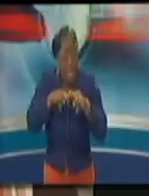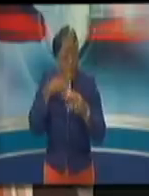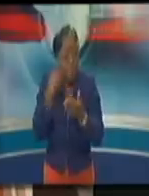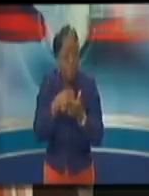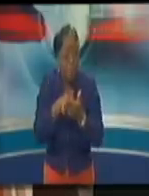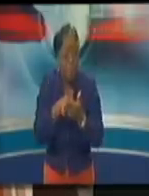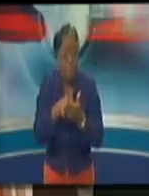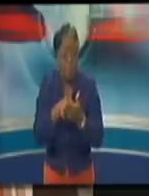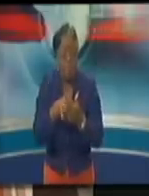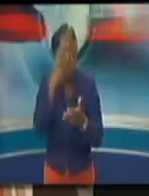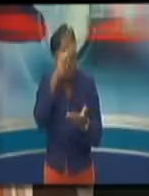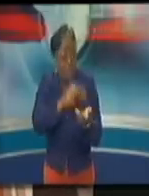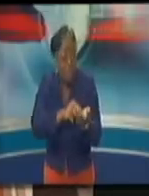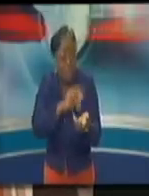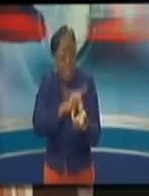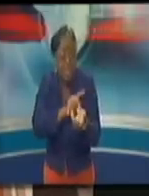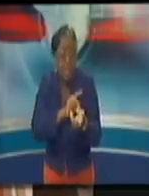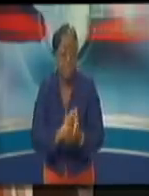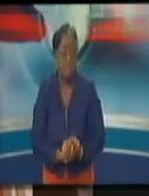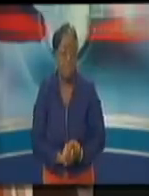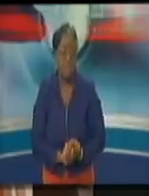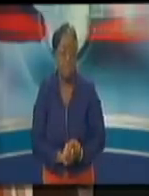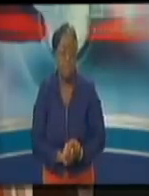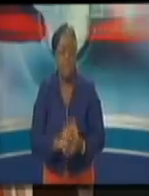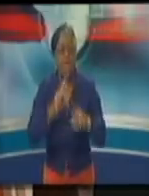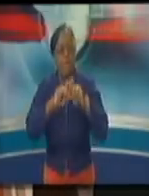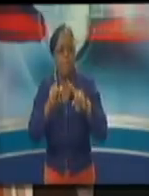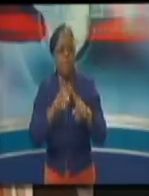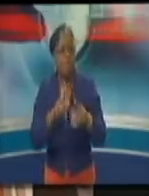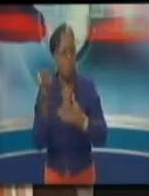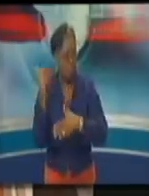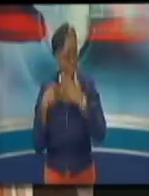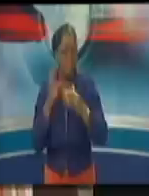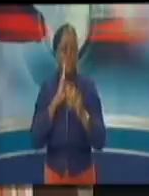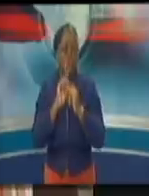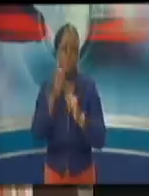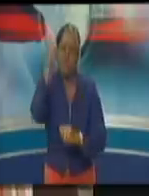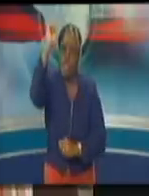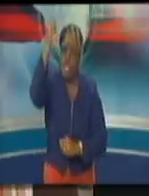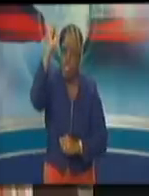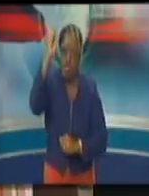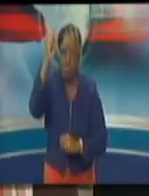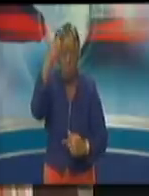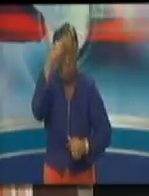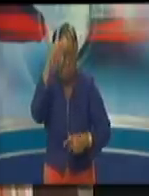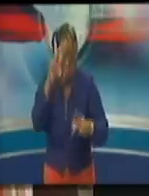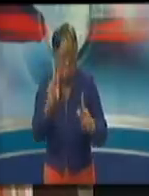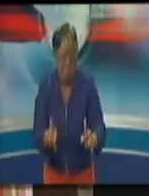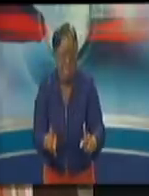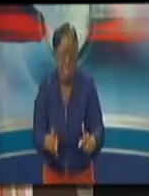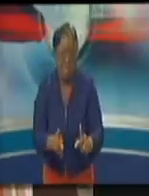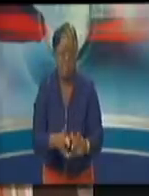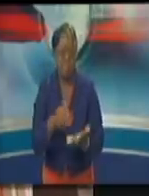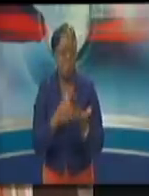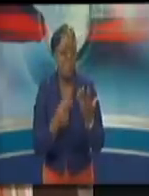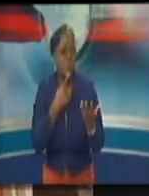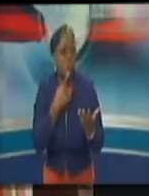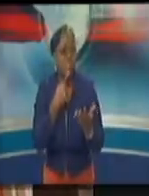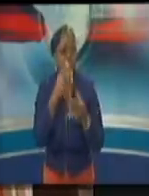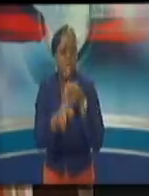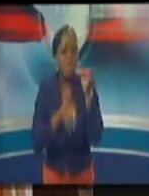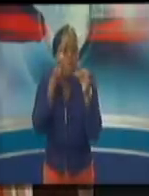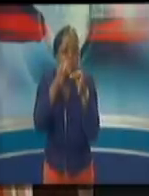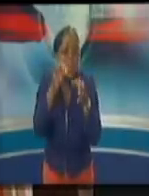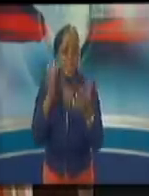issue of the situation of the ARIMA patients, and I know you said you would have looked into it. I don't know if you have an update on